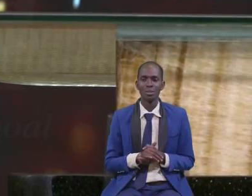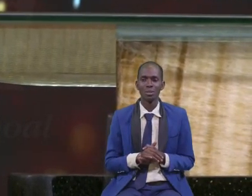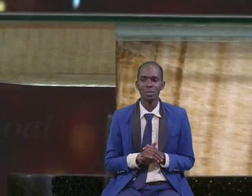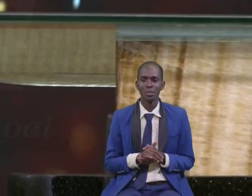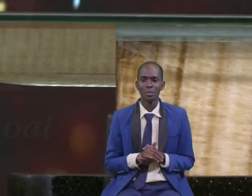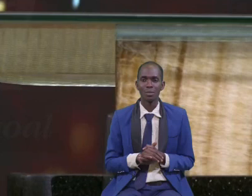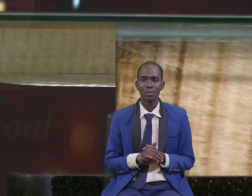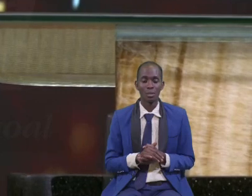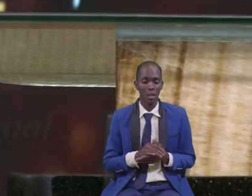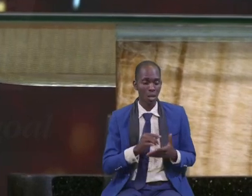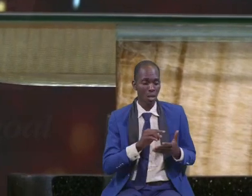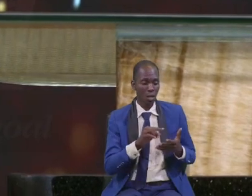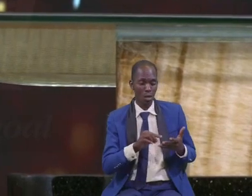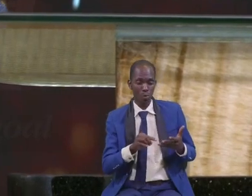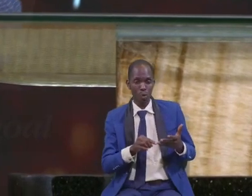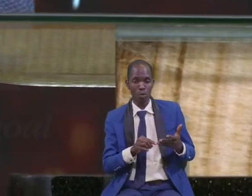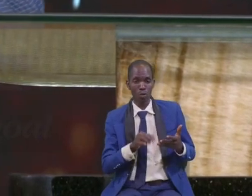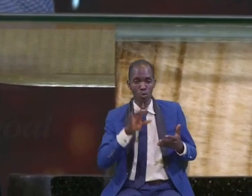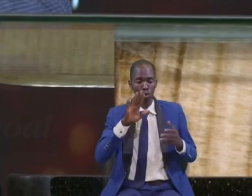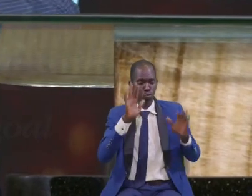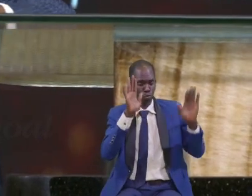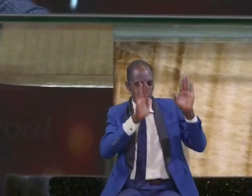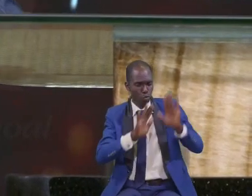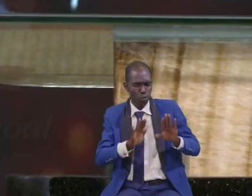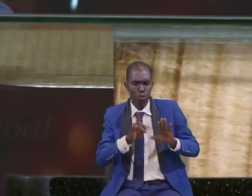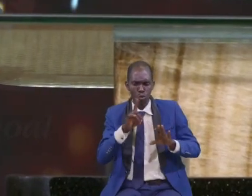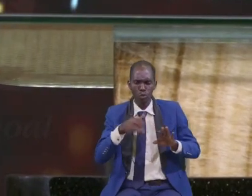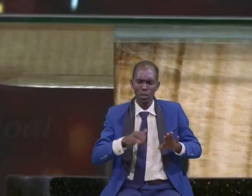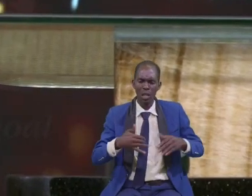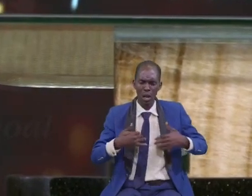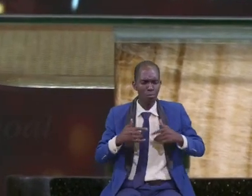In the midst of trial,